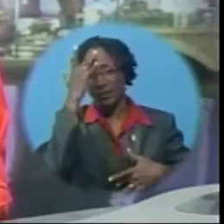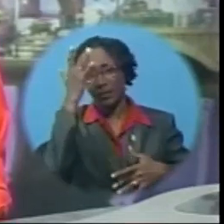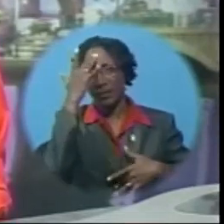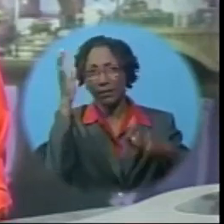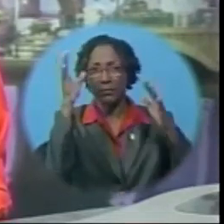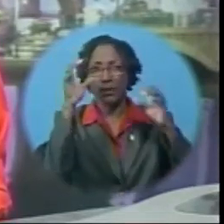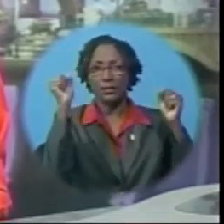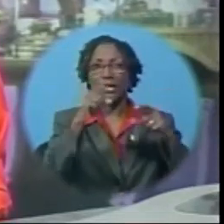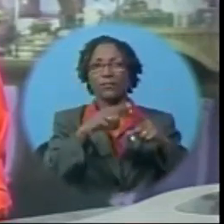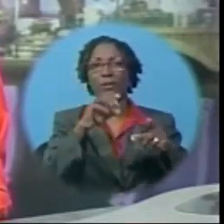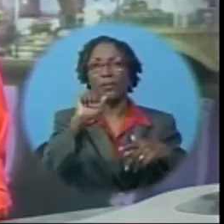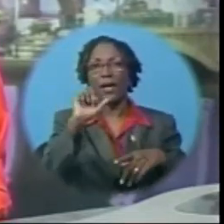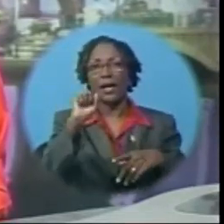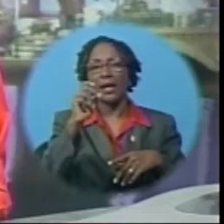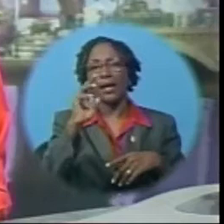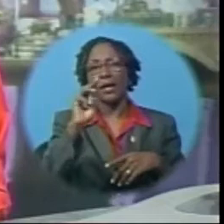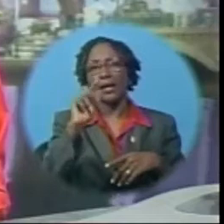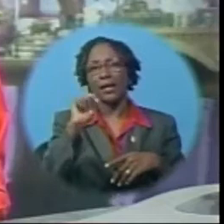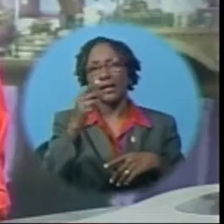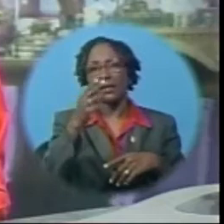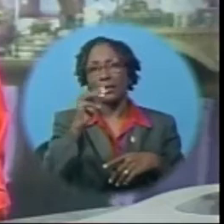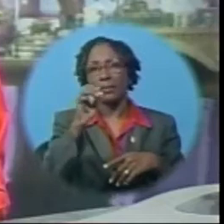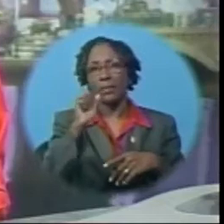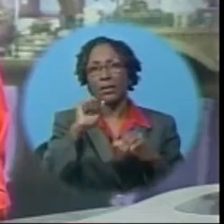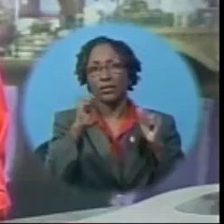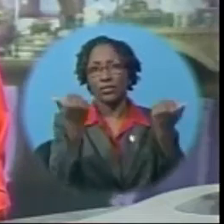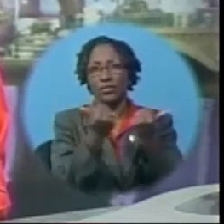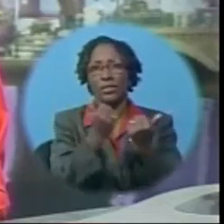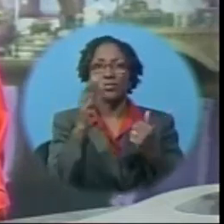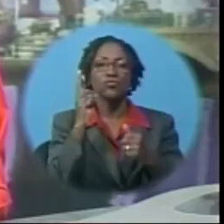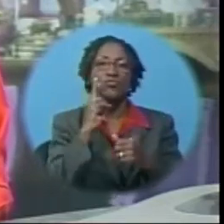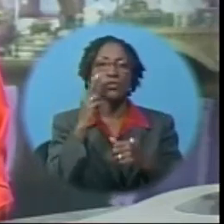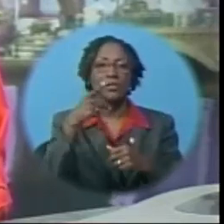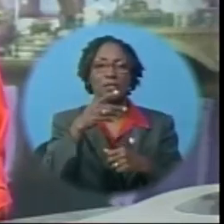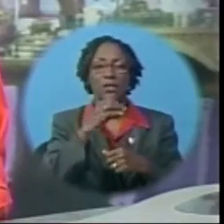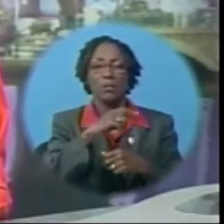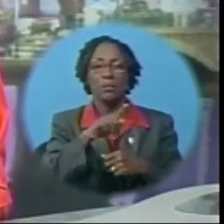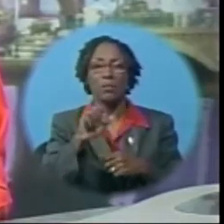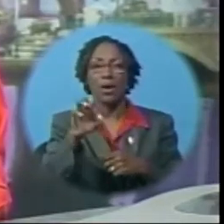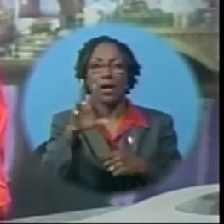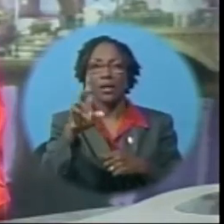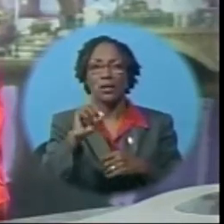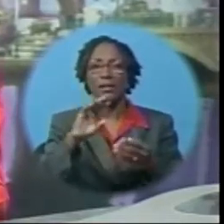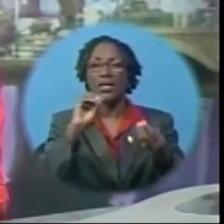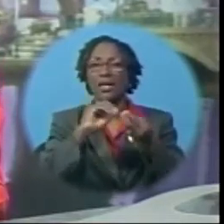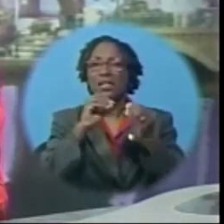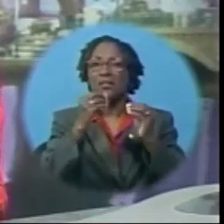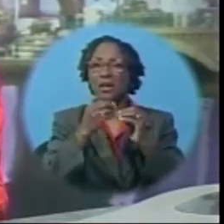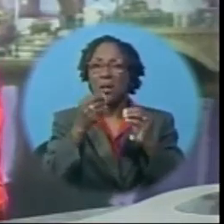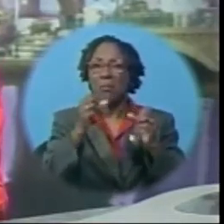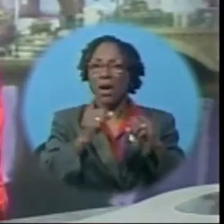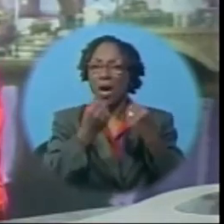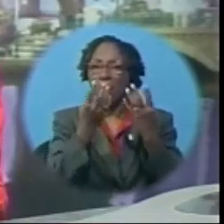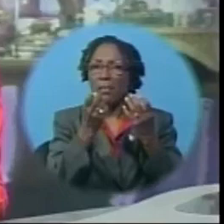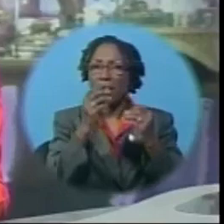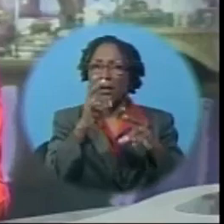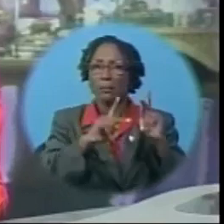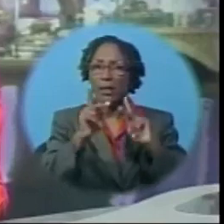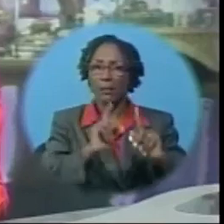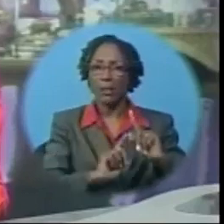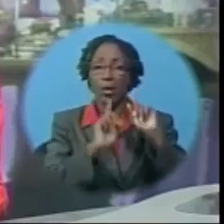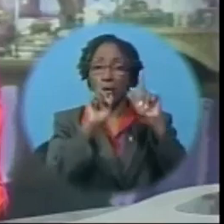Asthma Association of Barbados, Rosita Pollard, says in recent times the number of people who've been forced to use the equipment